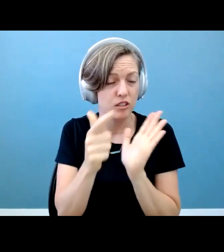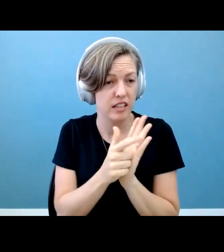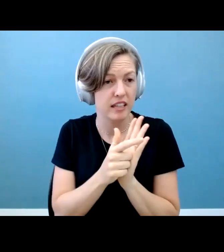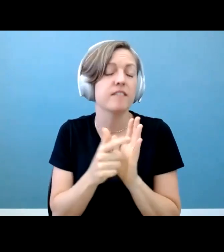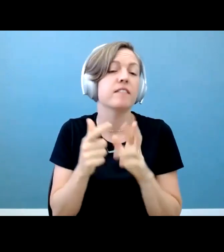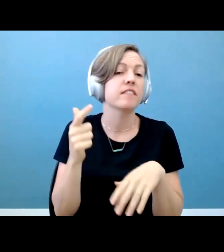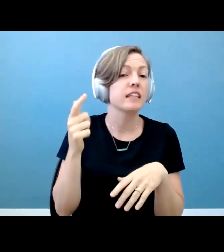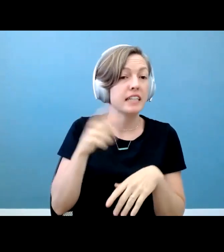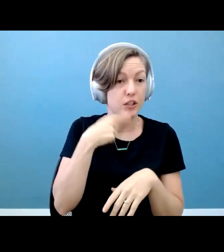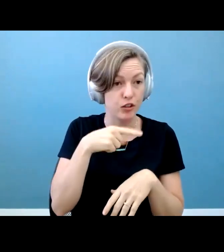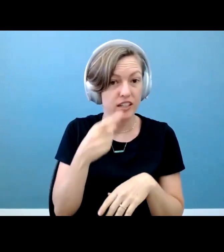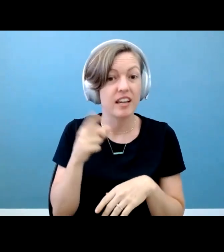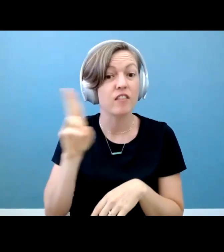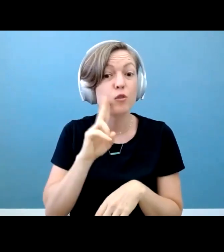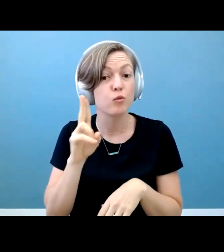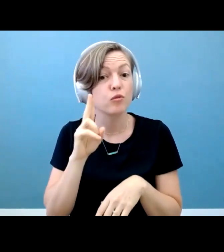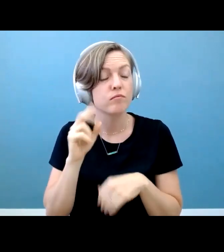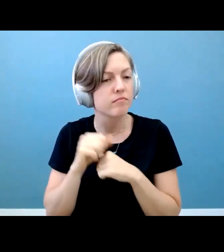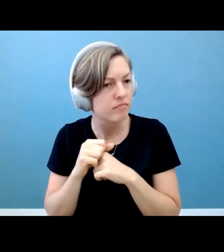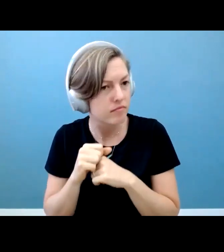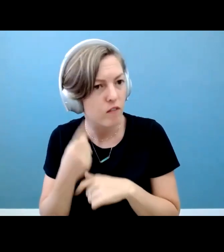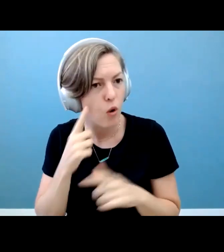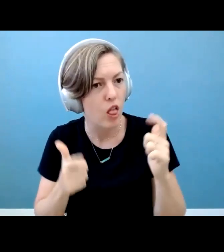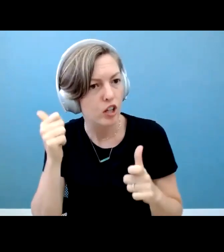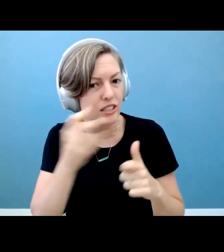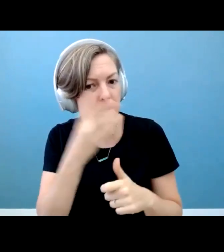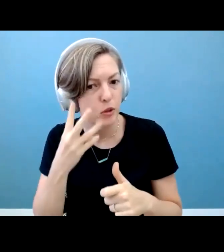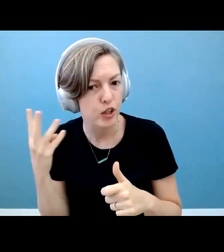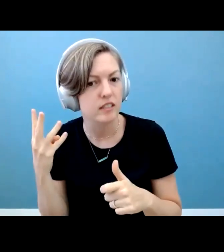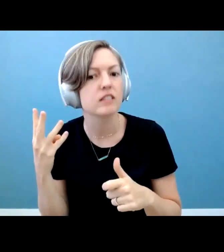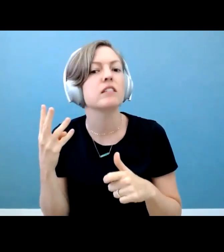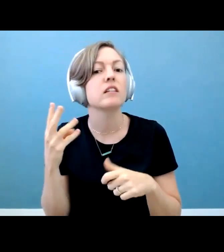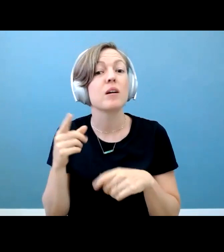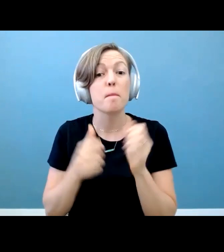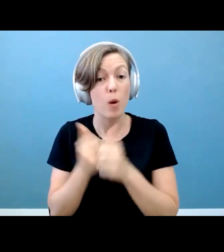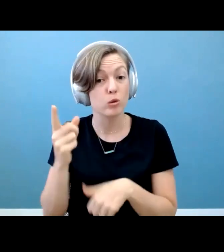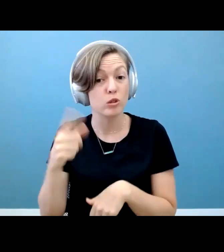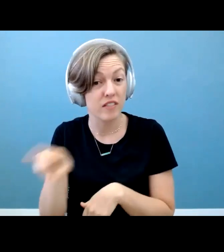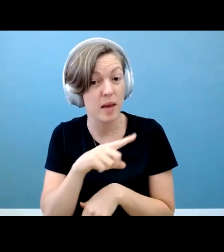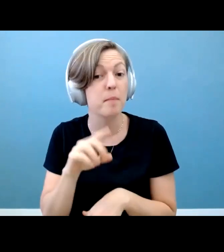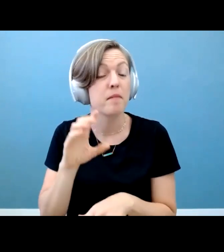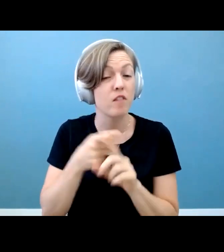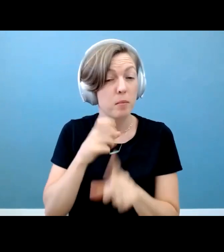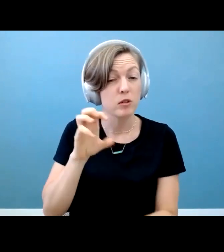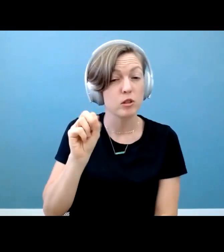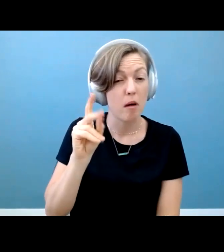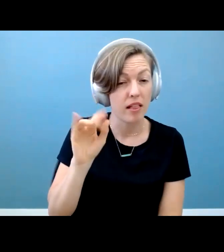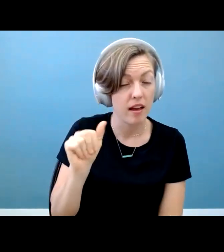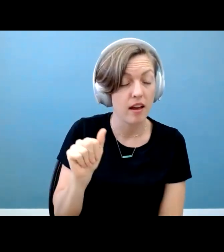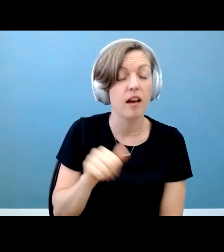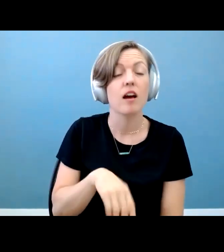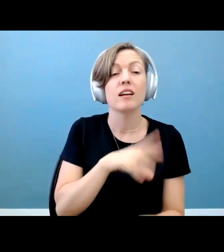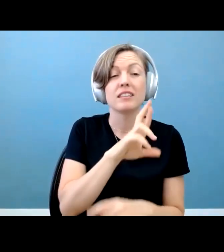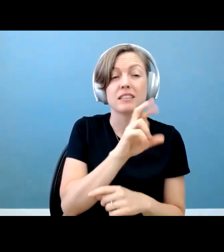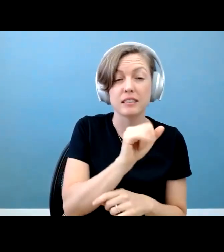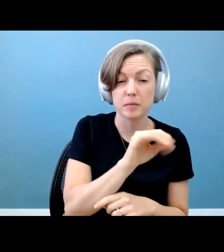for the city's largest immigrant population, many of whom are from Somalia. Fitzsimmons reportedly ranted that